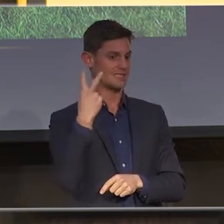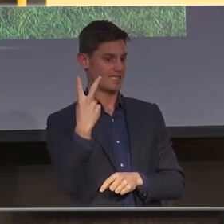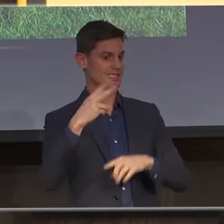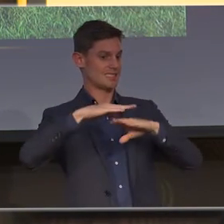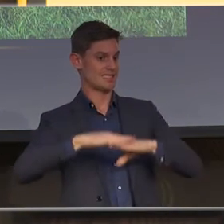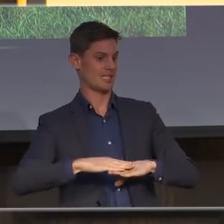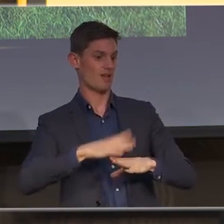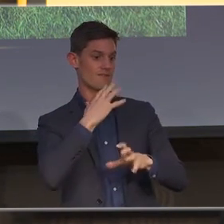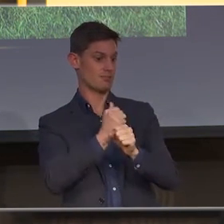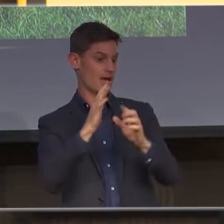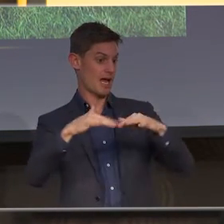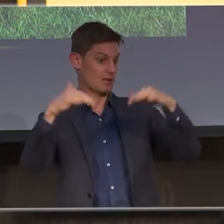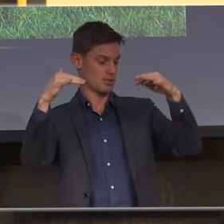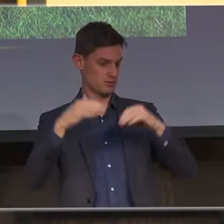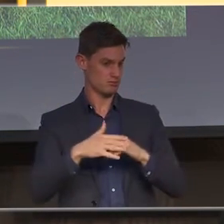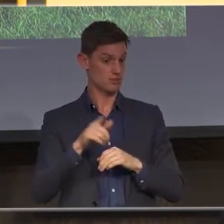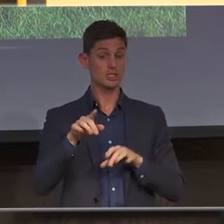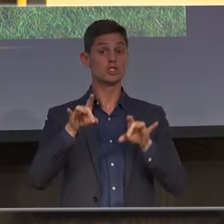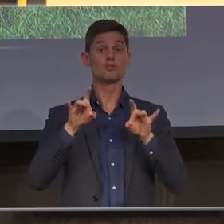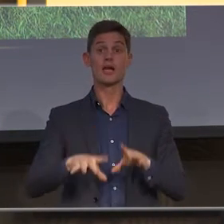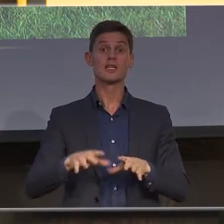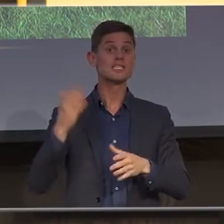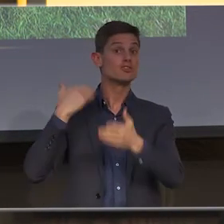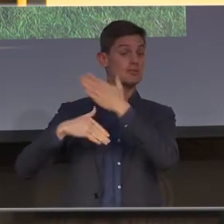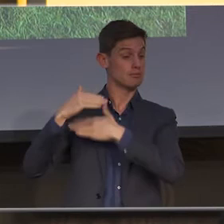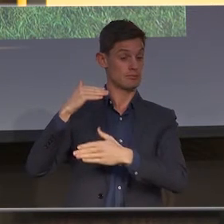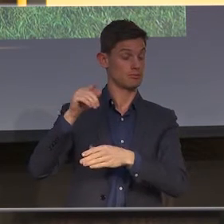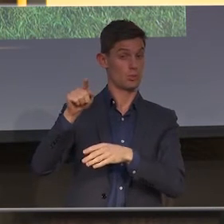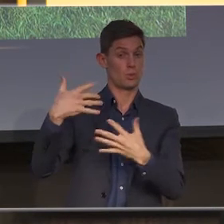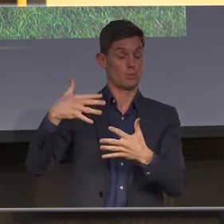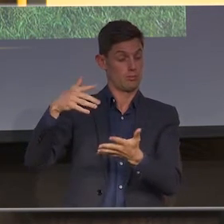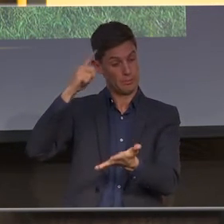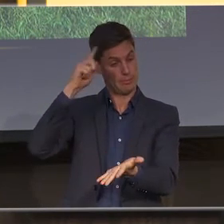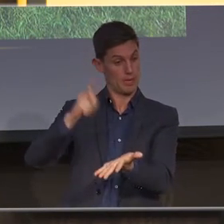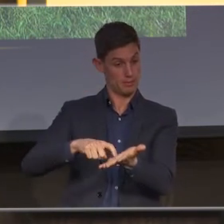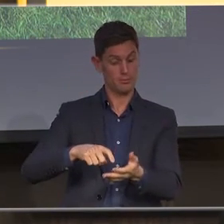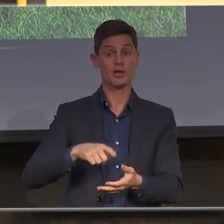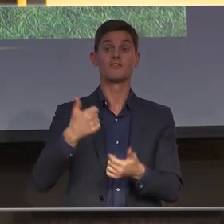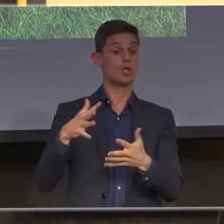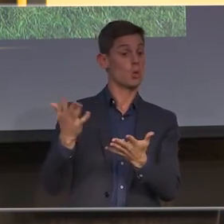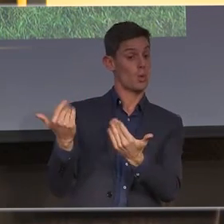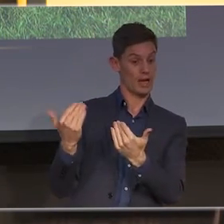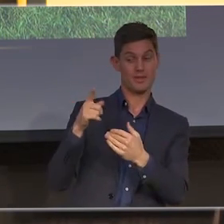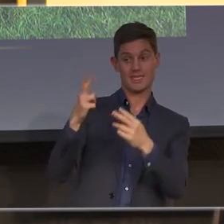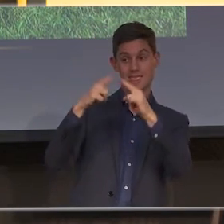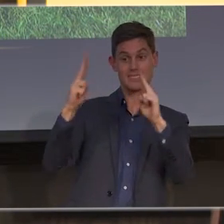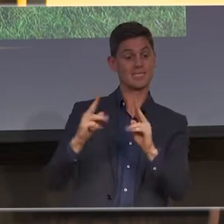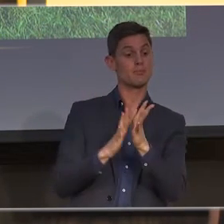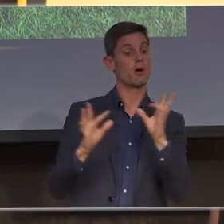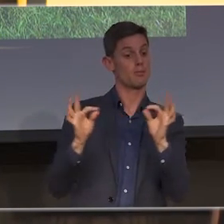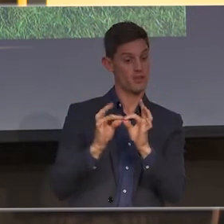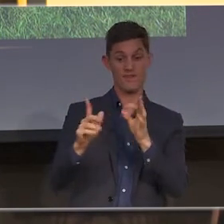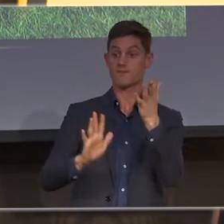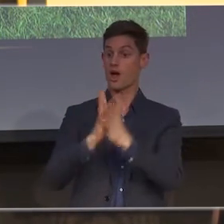Parliament, which was a groundbreaking moment in Australian political history. After we were given a welcome by the Tent Embassy mob at the ceremonial fire,